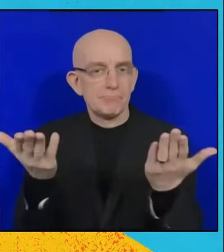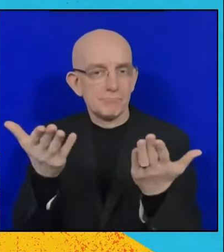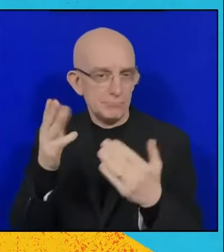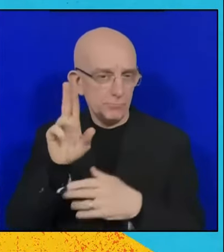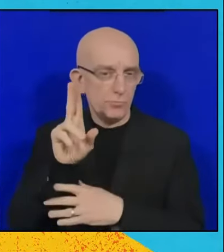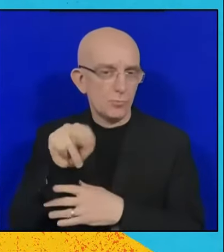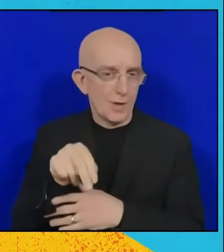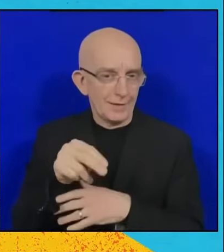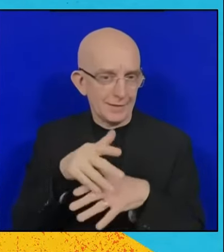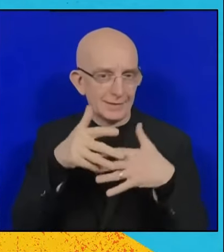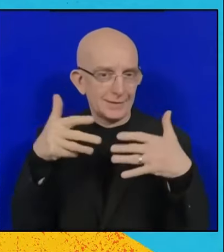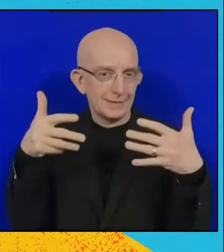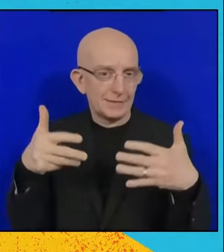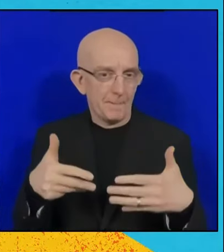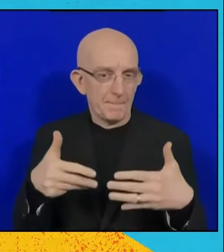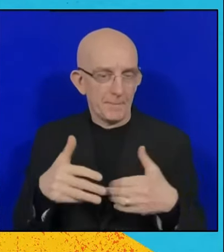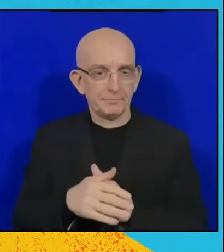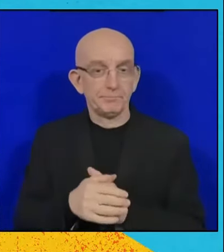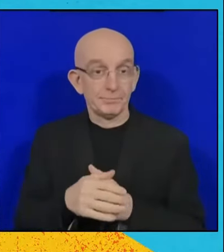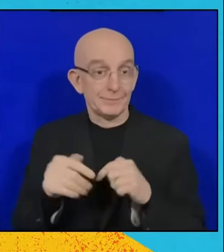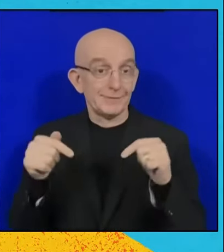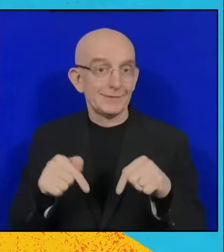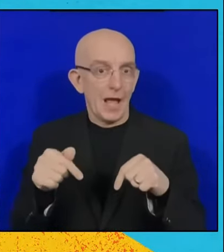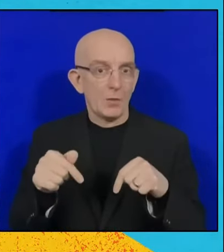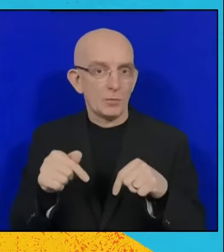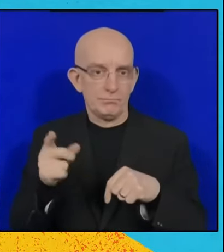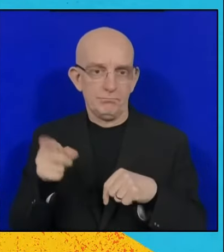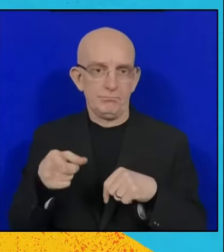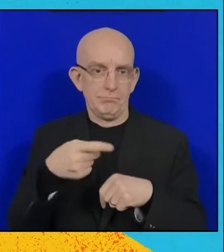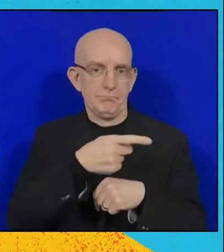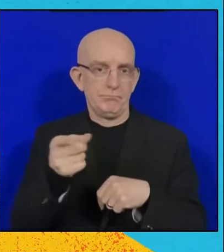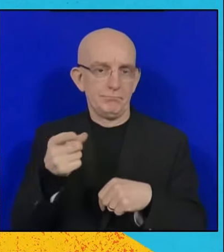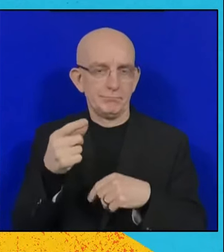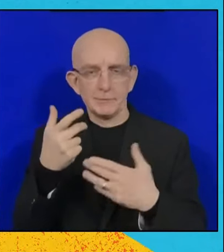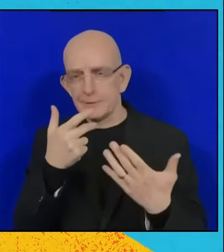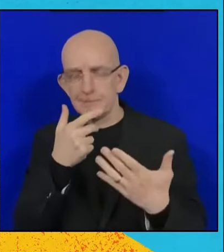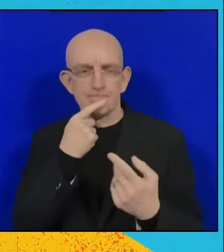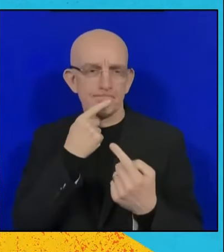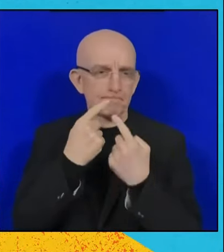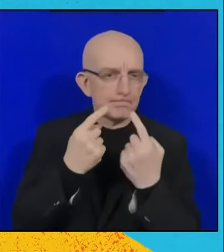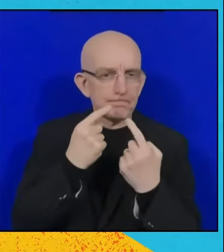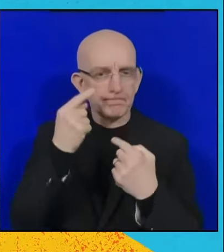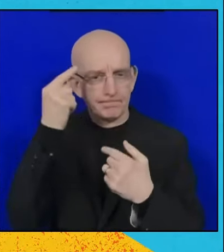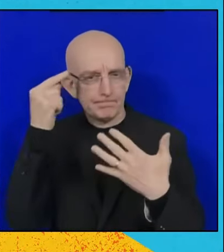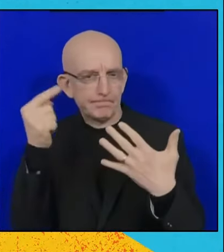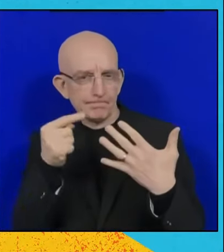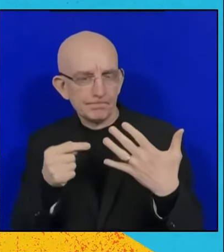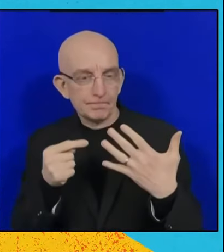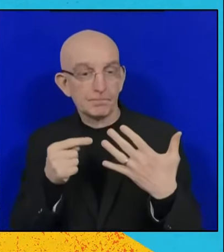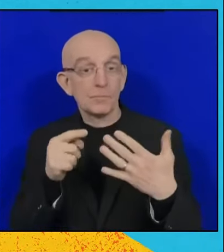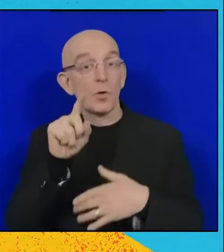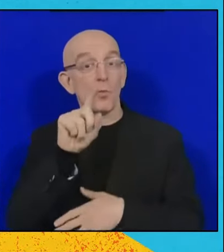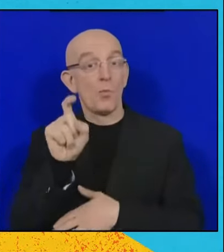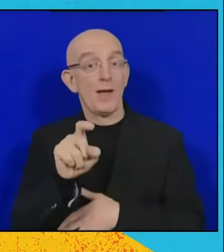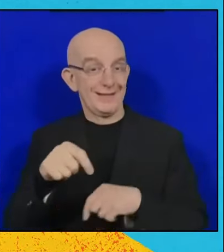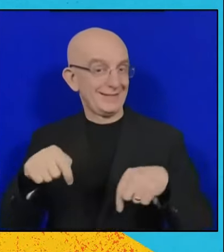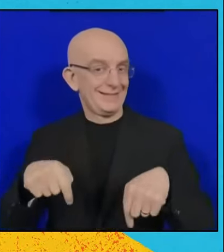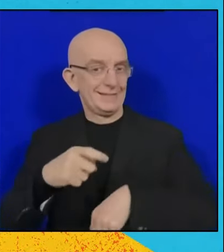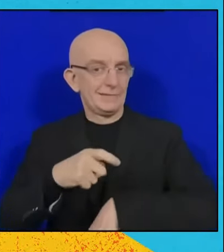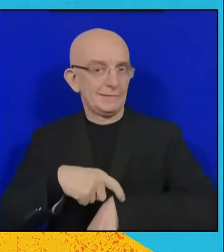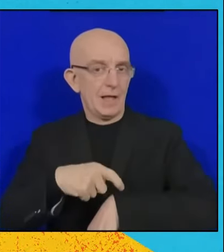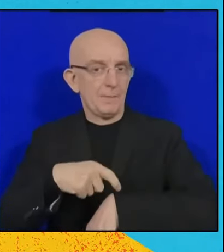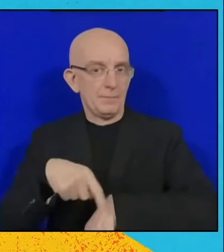is the time to transform our practices, the way we live and the way we think about it.